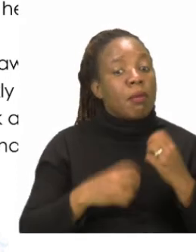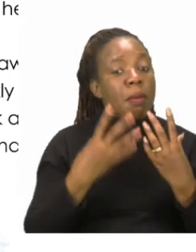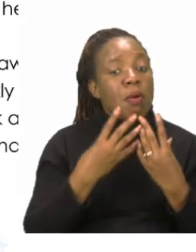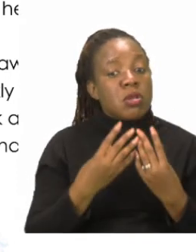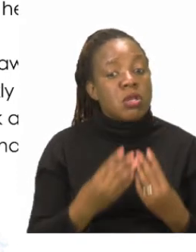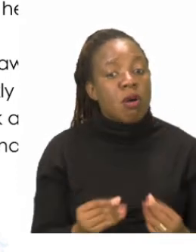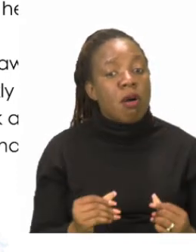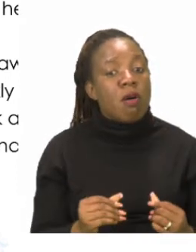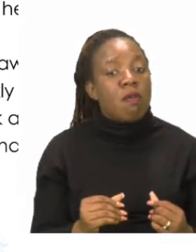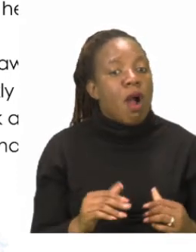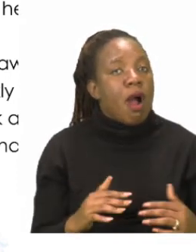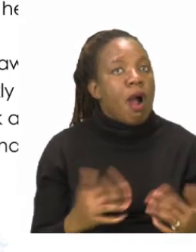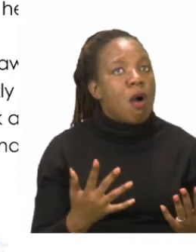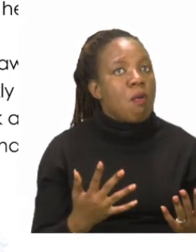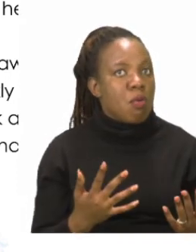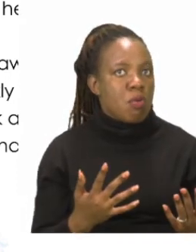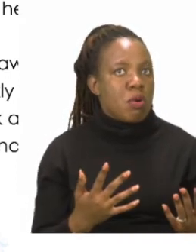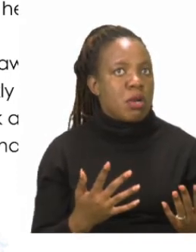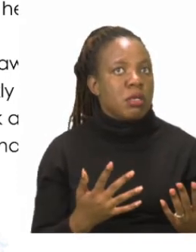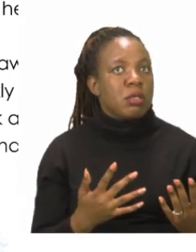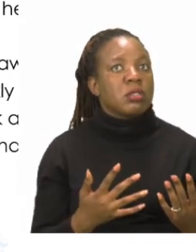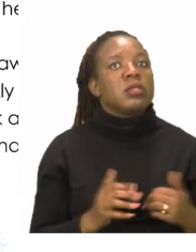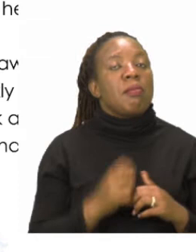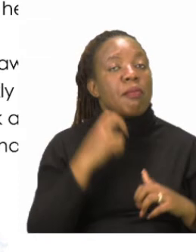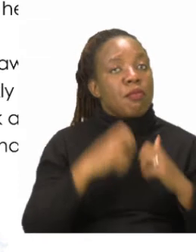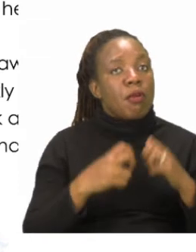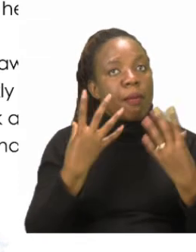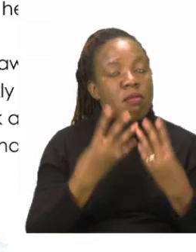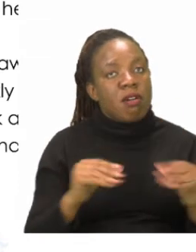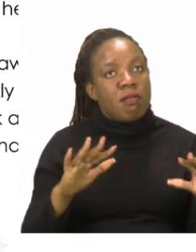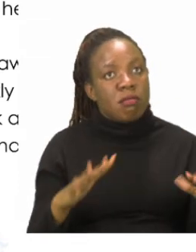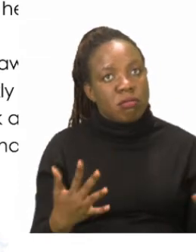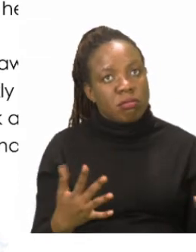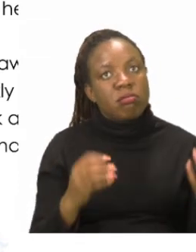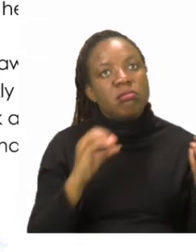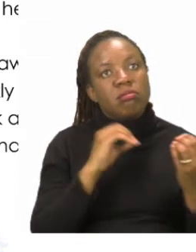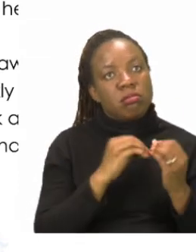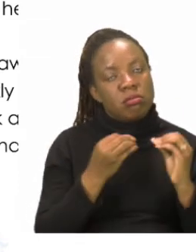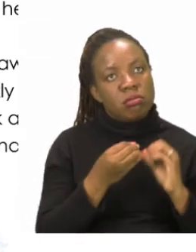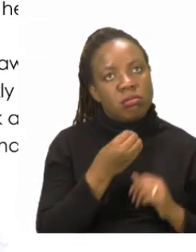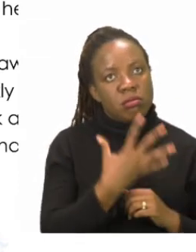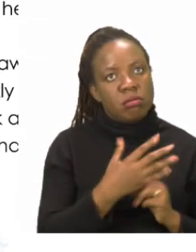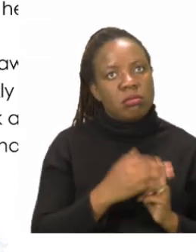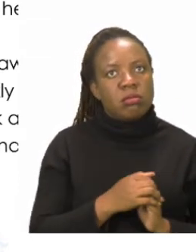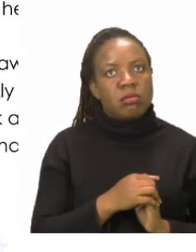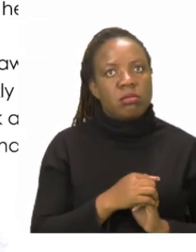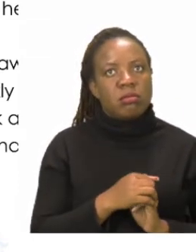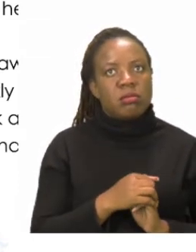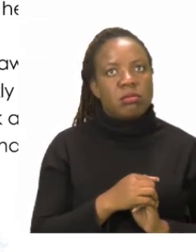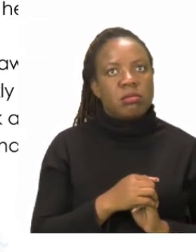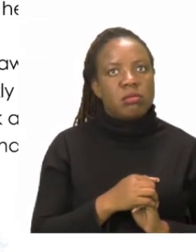their problem? And question number 5. Should Jack have taken the